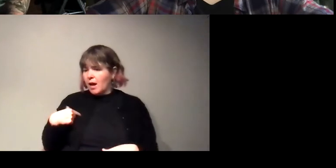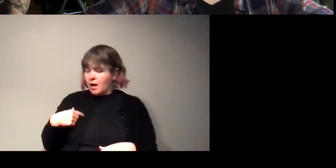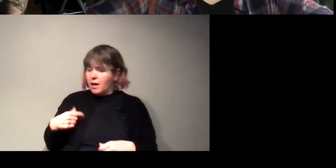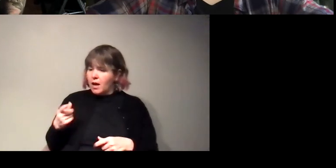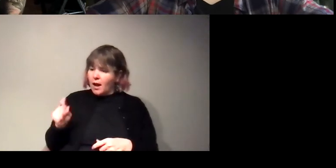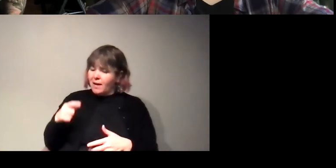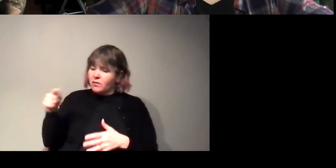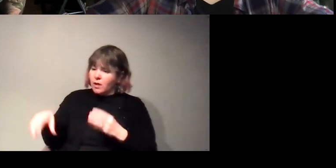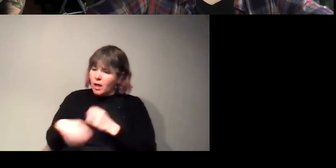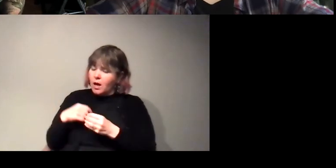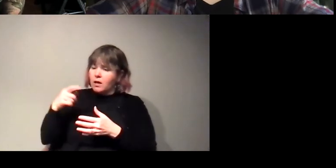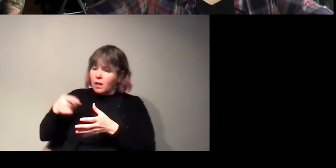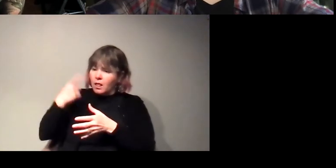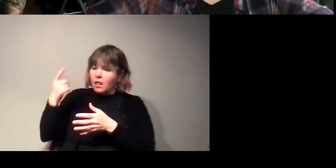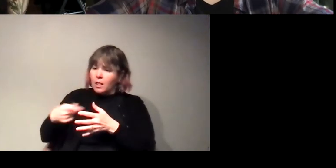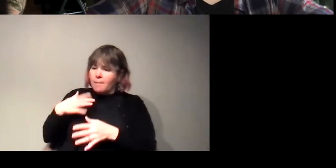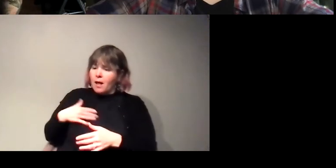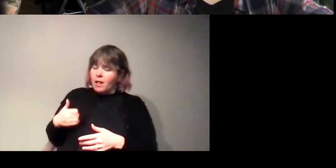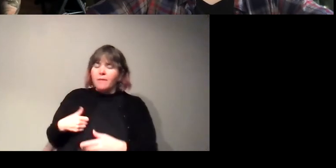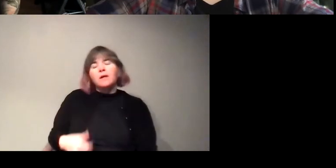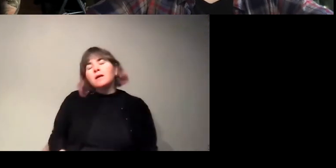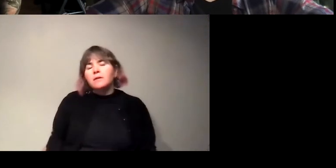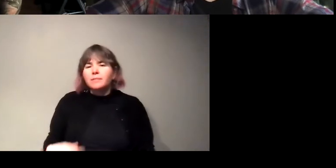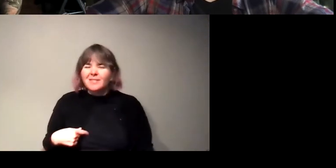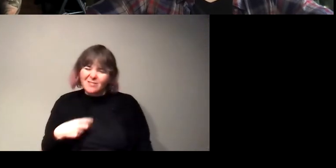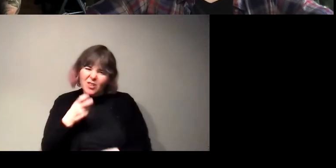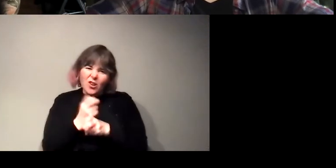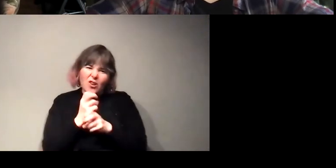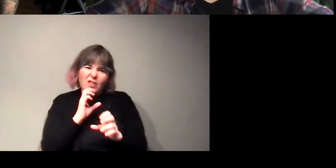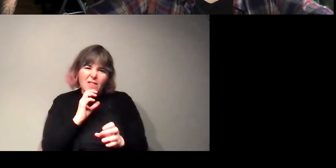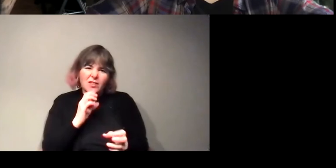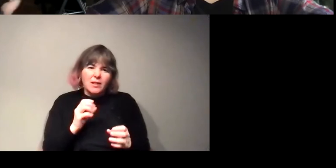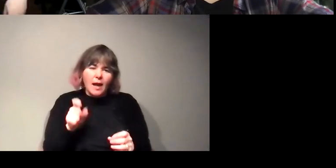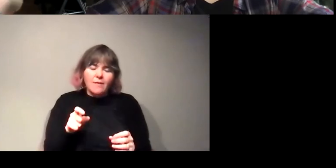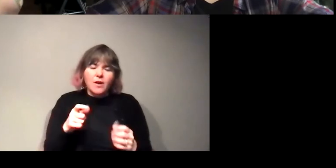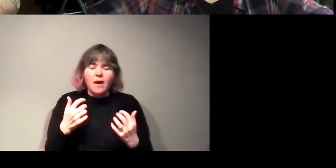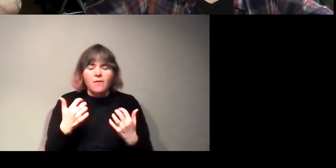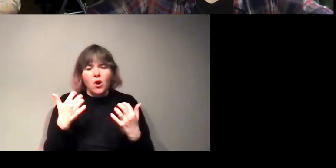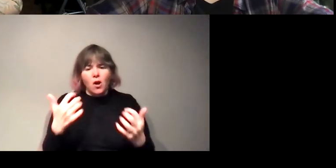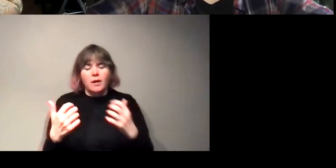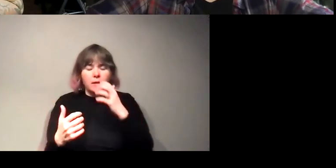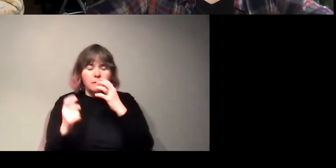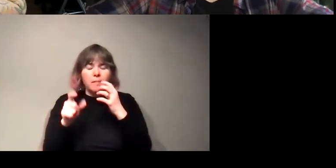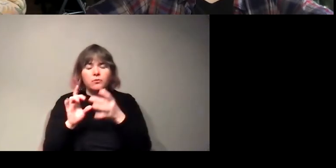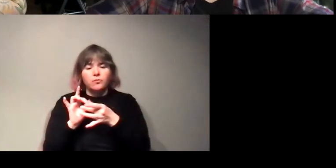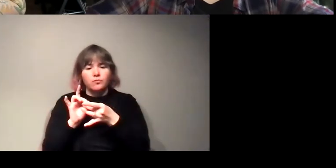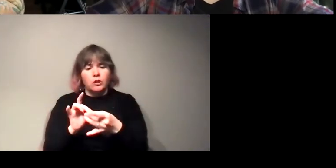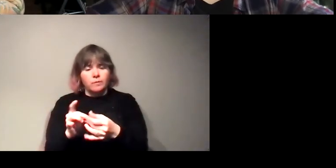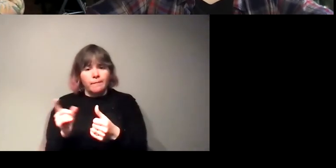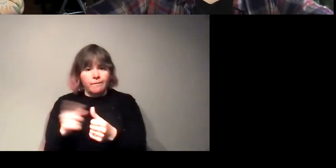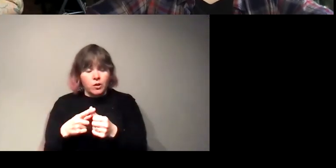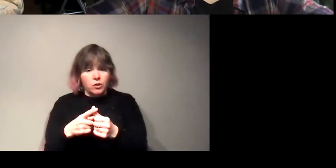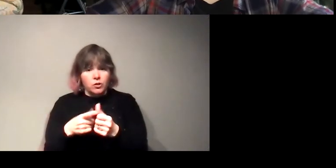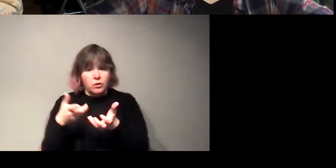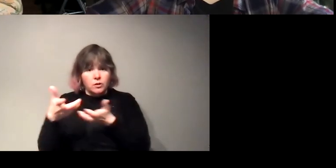things differently? And so those are tough conversations, and you have to have an audience, like a relationship with your audience,